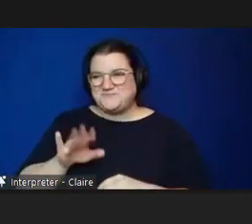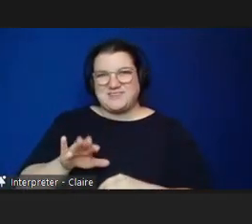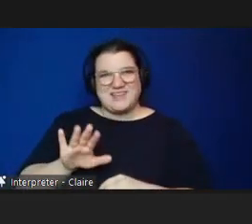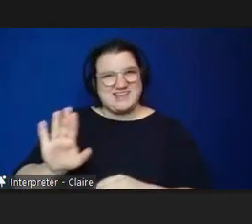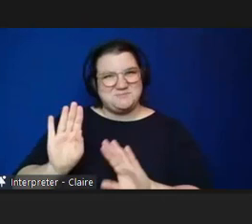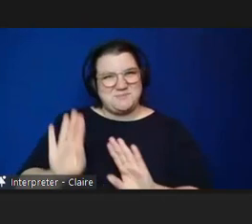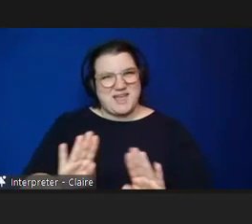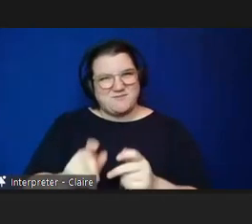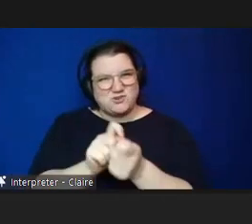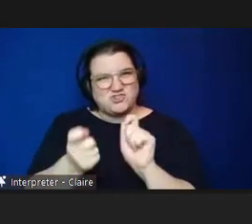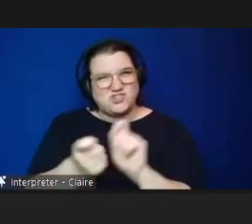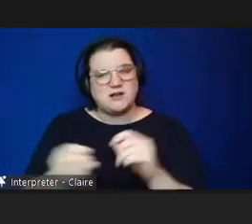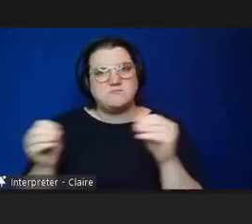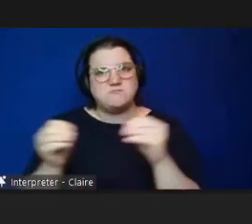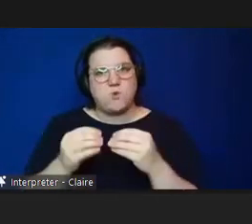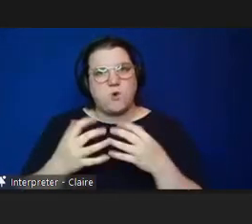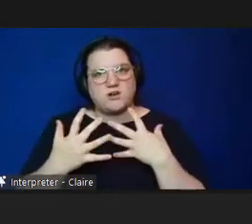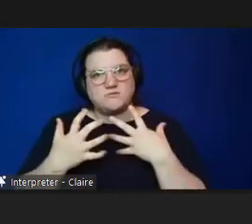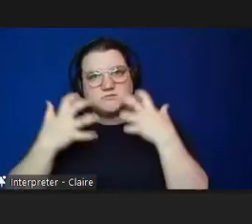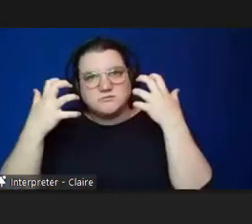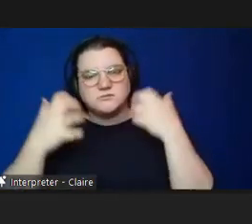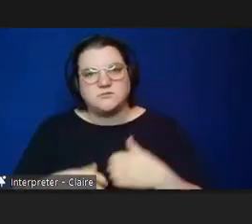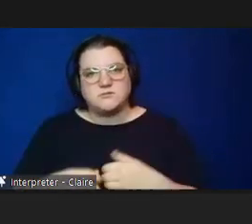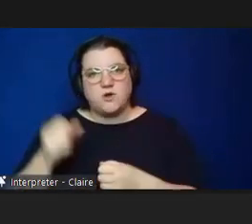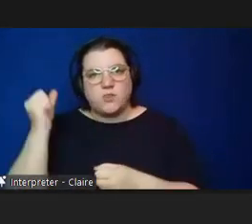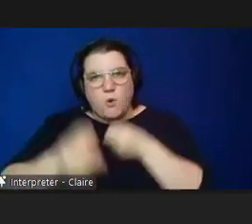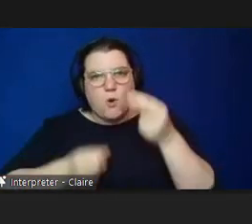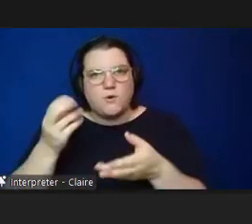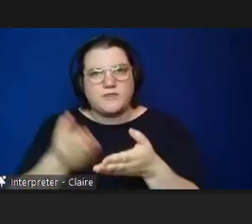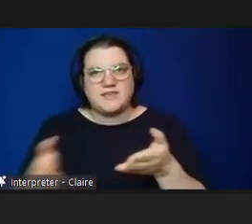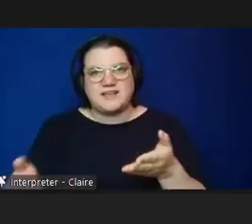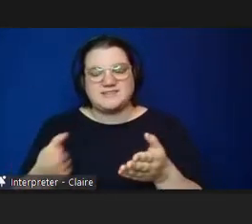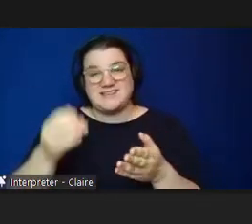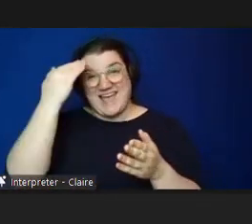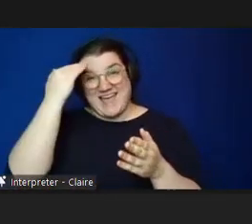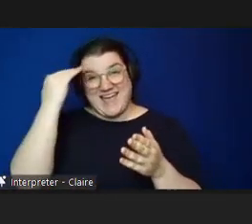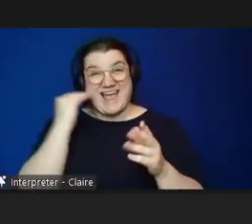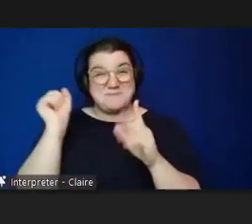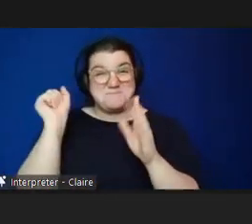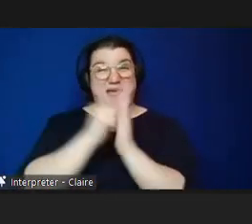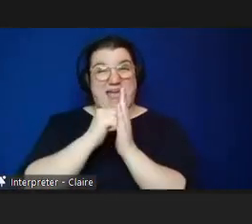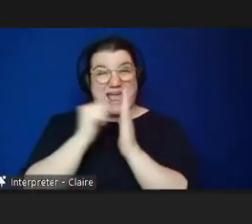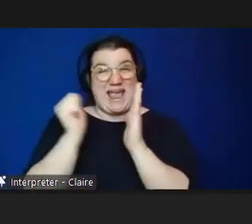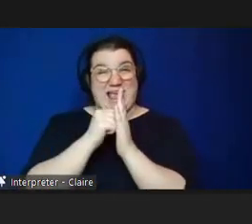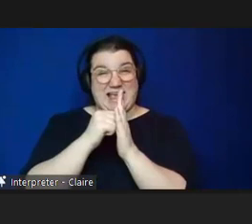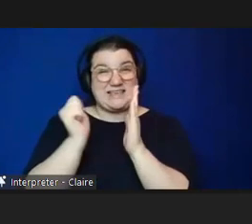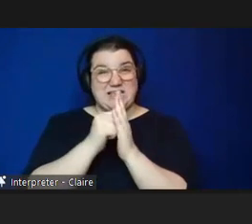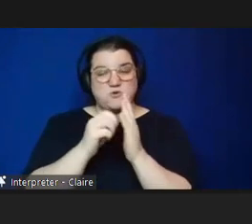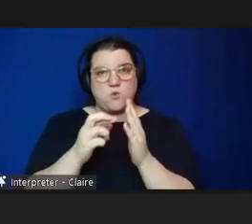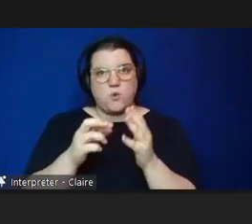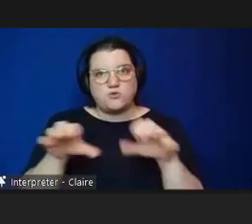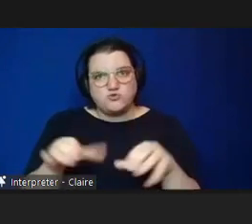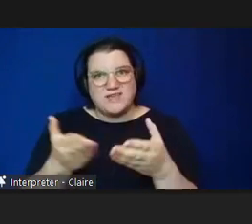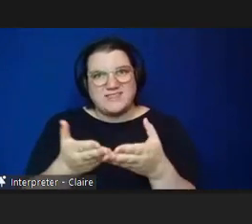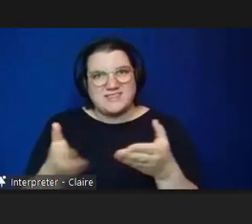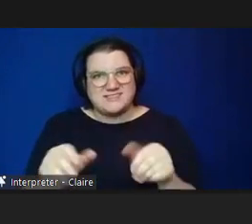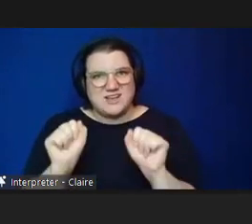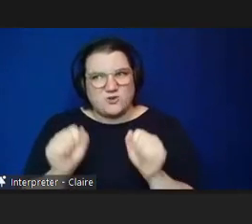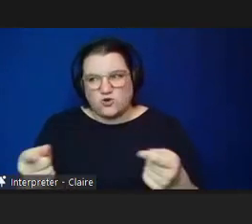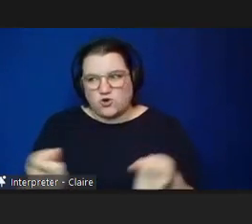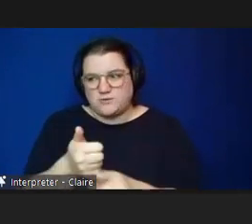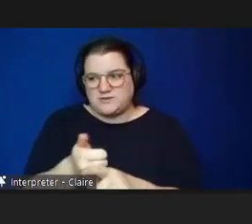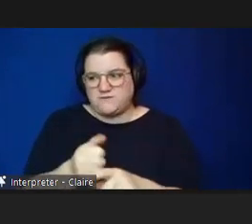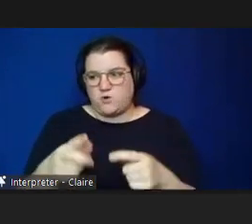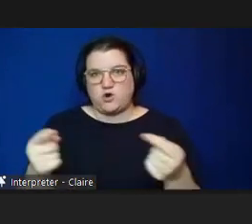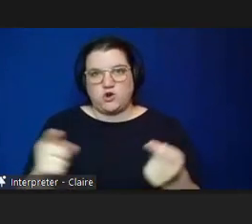to being angry, throwing things, banging his head, and doing things that might hurt himself or others. My son stopped doing such